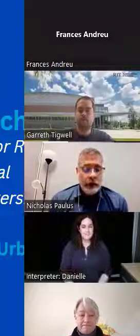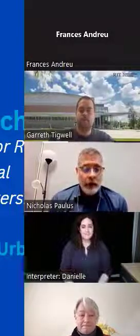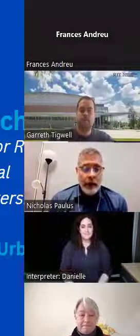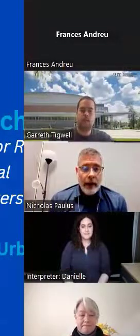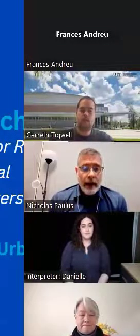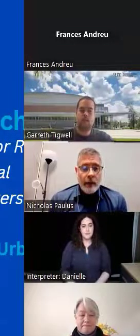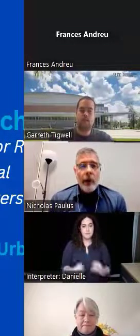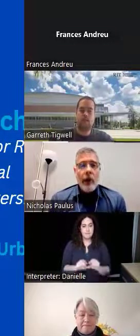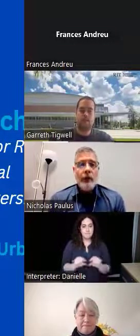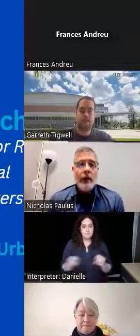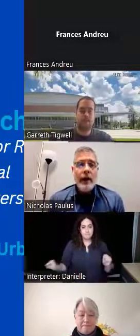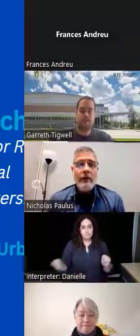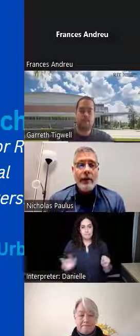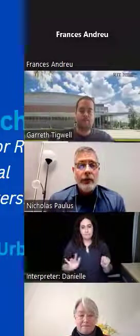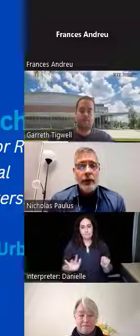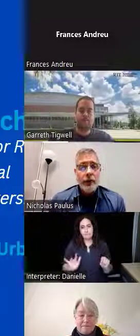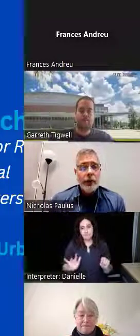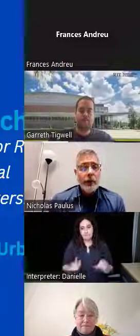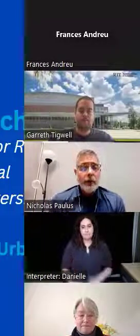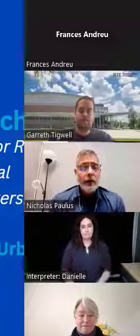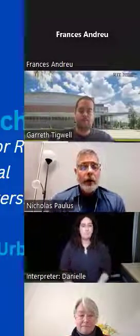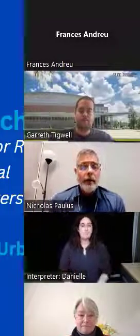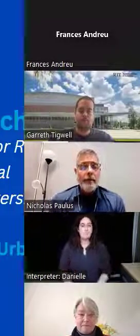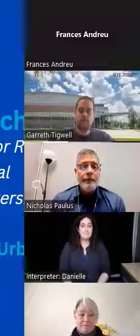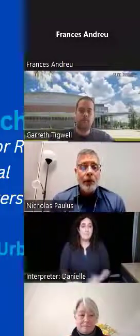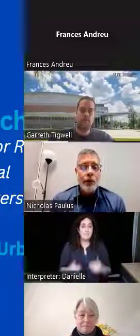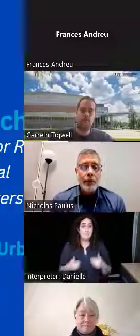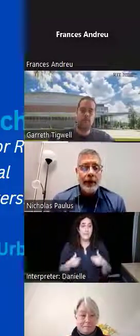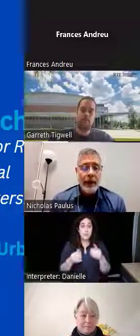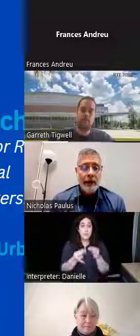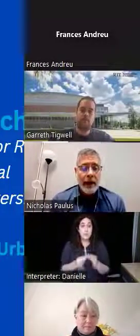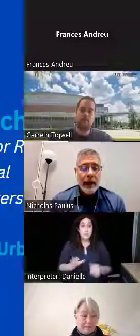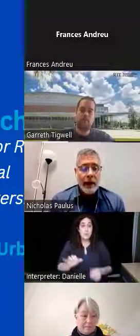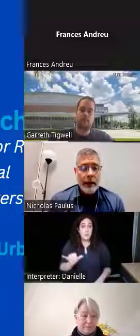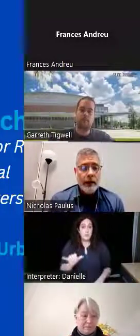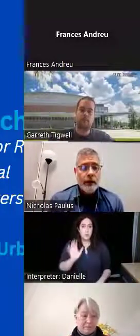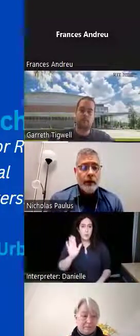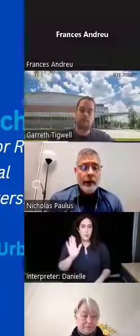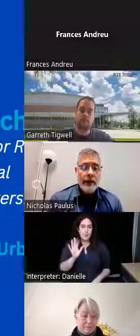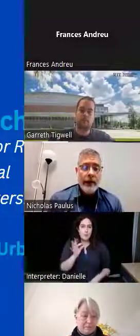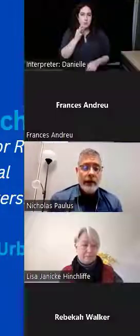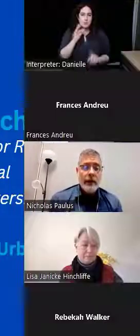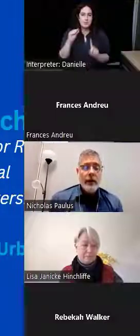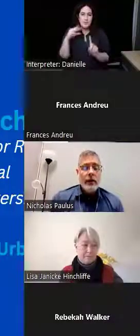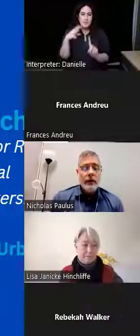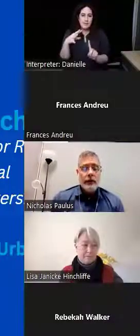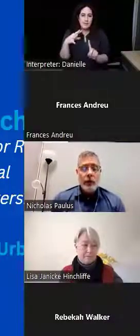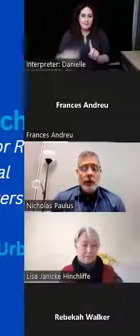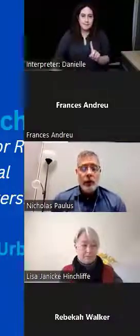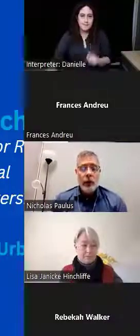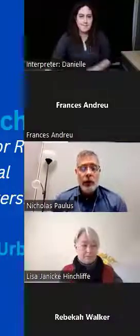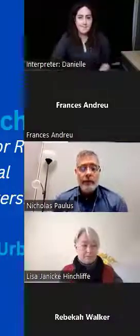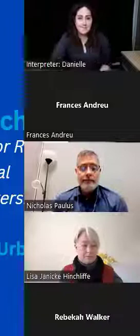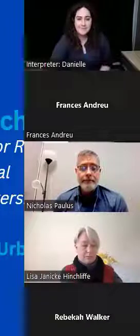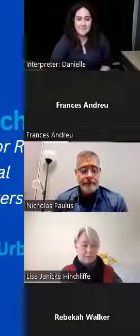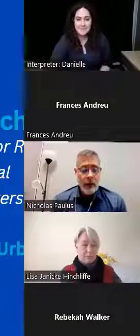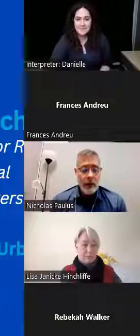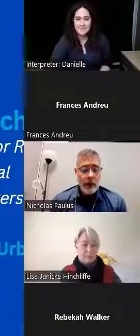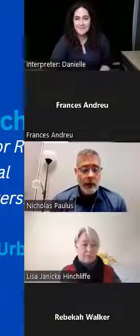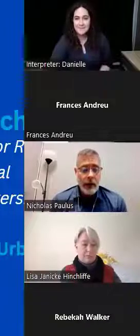just need to turn that on. We also have an interpreter who will be spotlighted during the event.